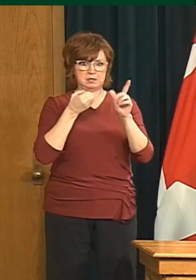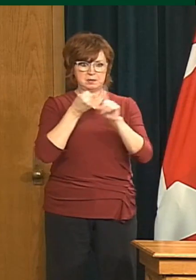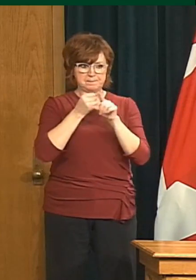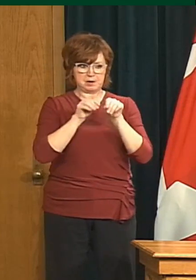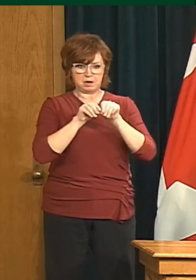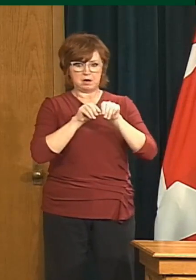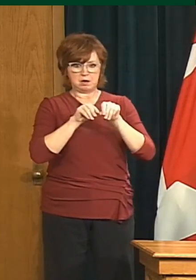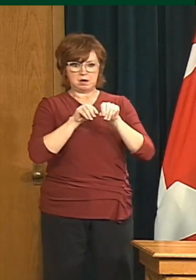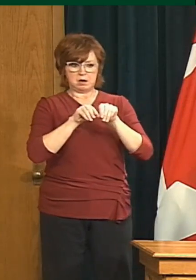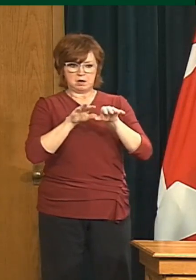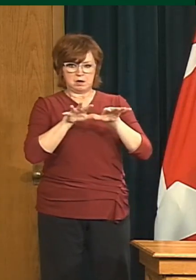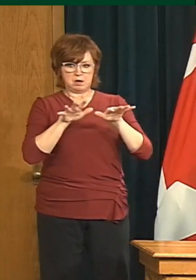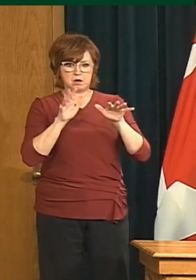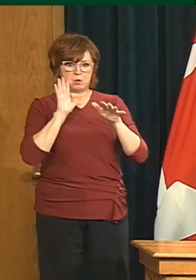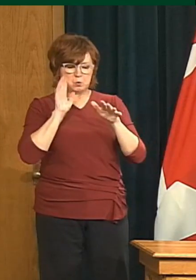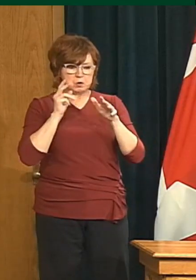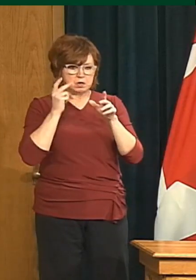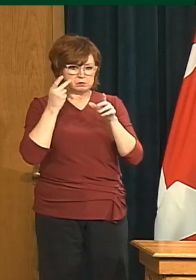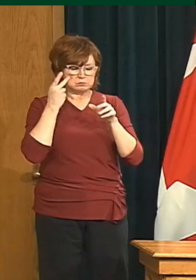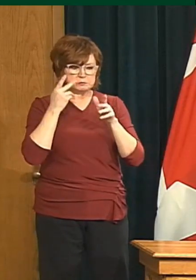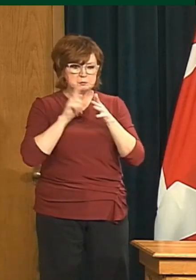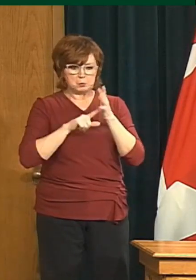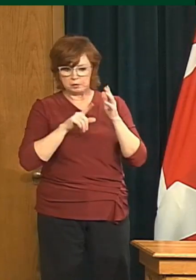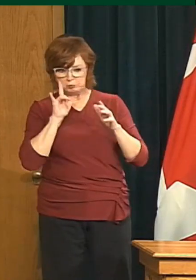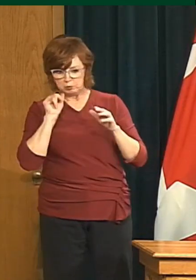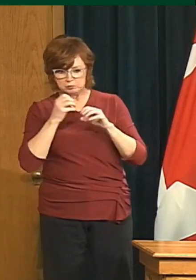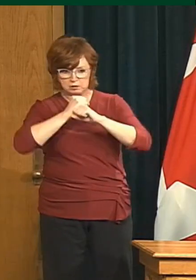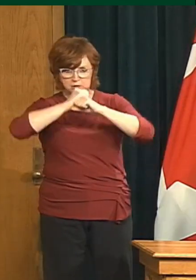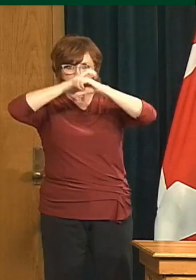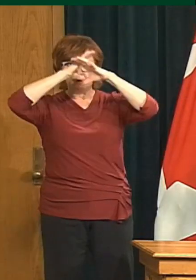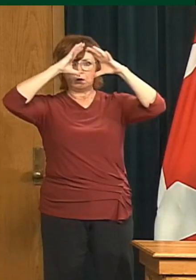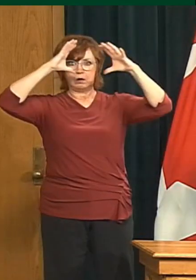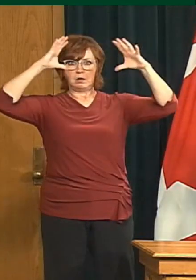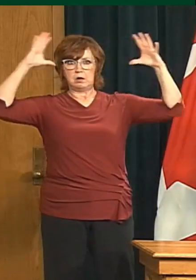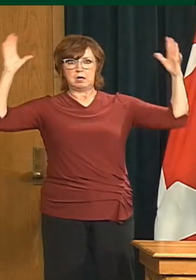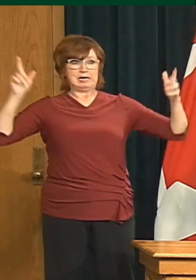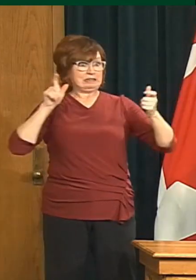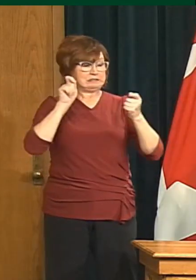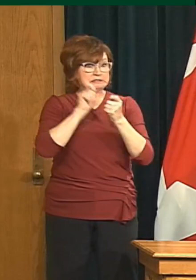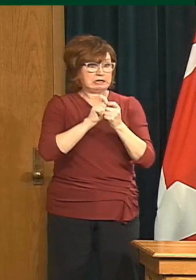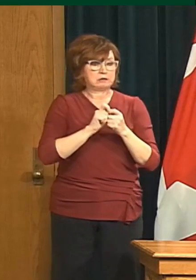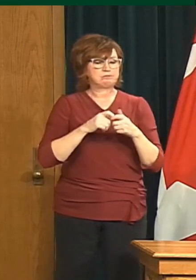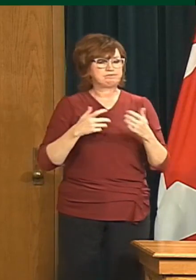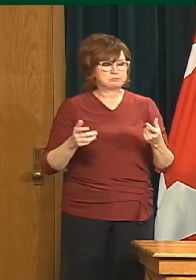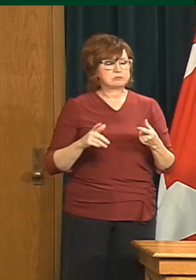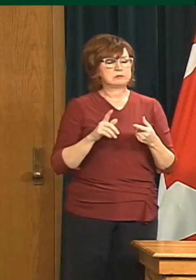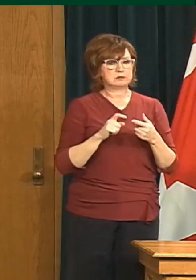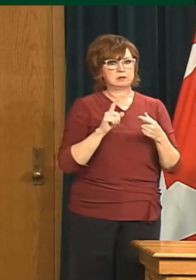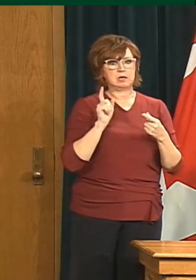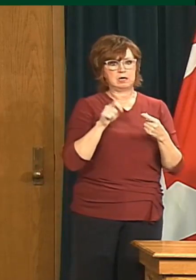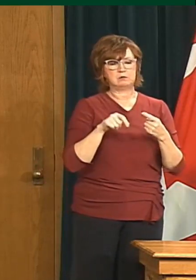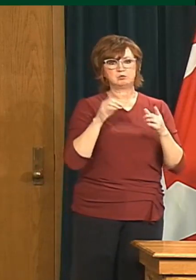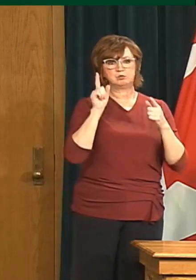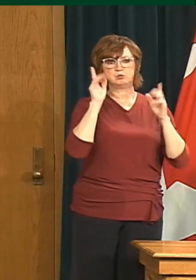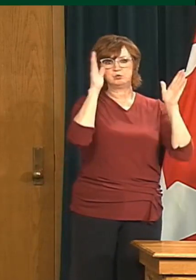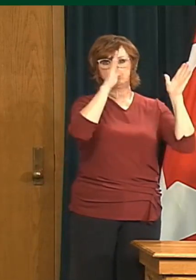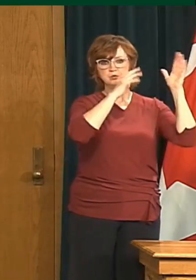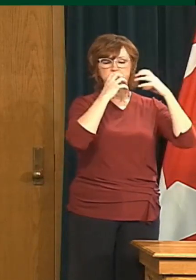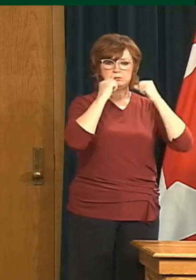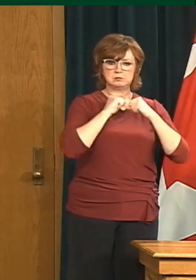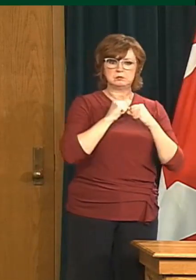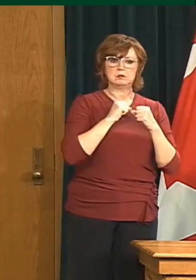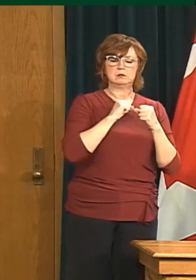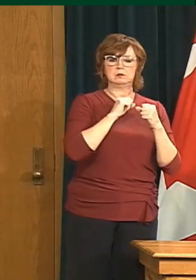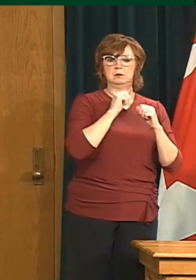speak to that. Part of that economic recovery will be through an investment in infrastructure here in the province of